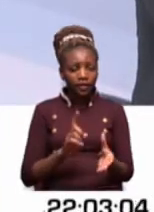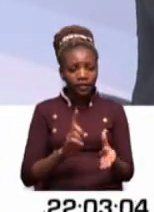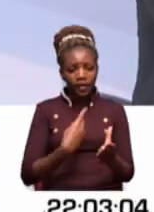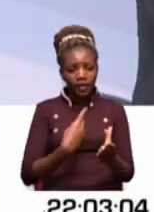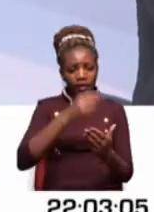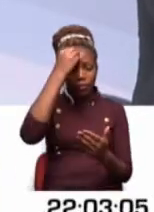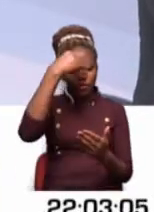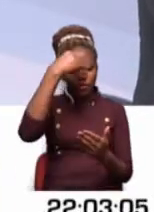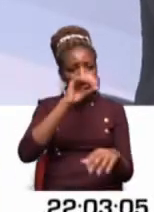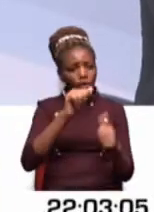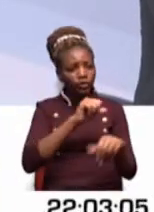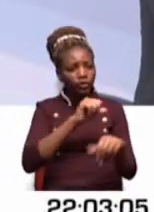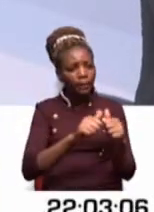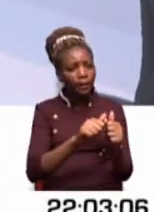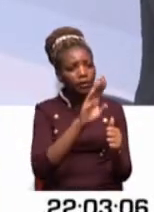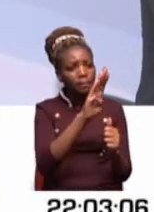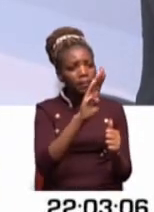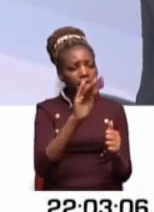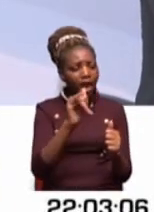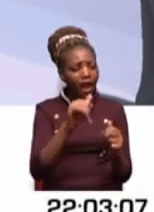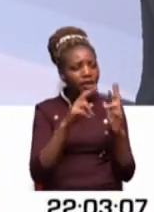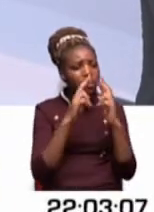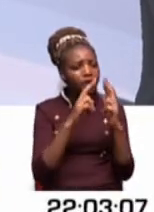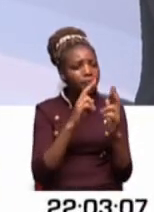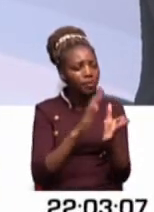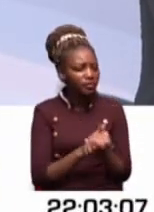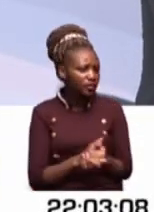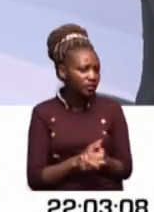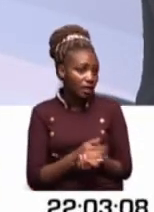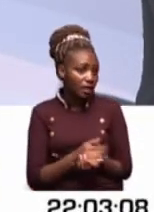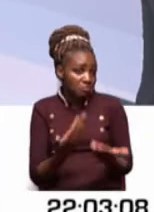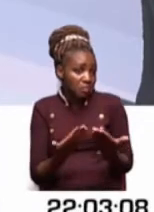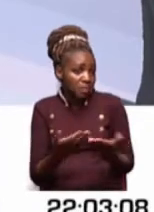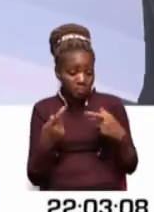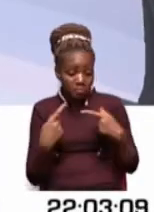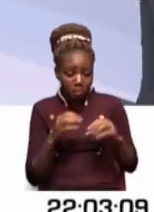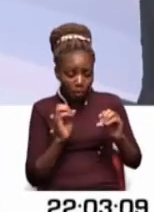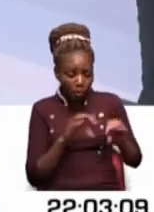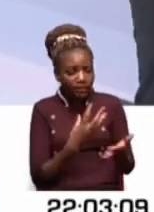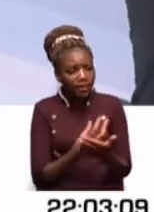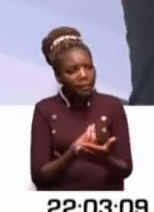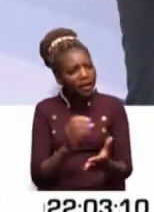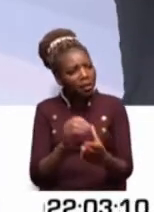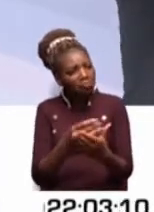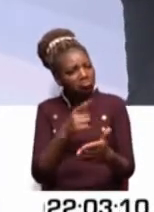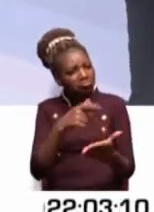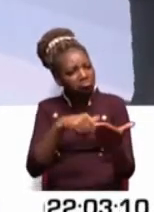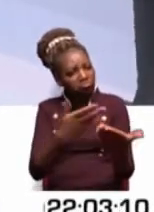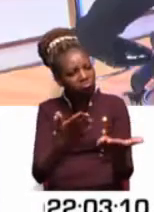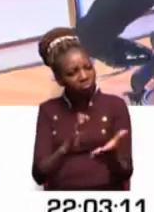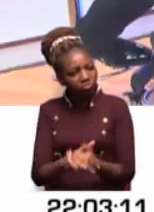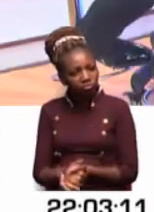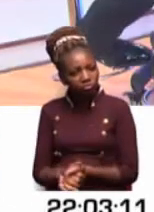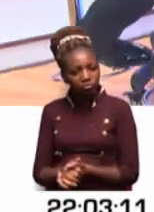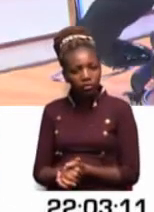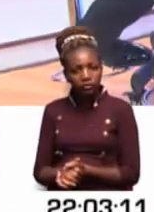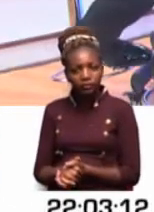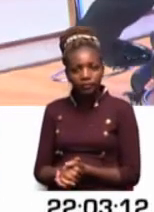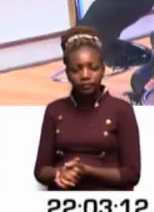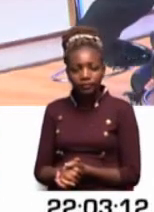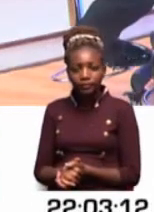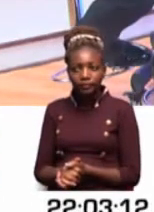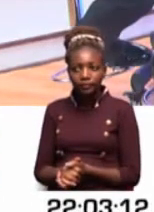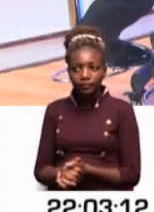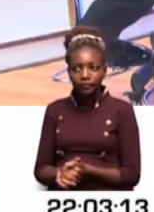BBI is? Is it, as some say, a waste of taxpayers' money or a consultative forum? Let her answer. Personally,